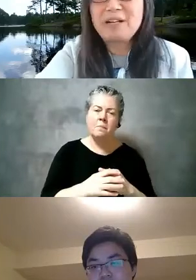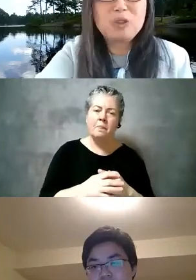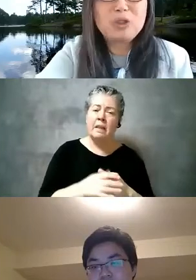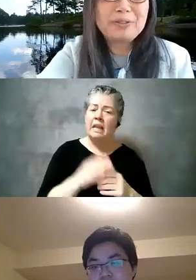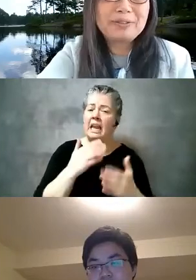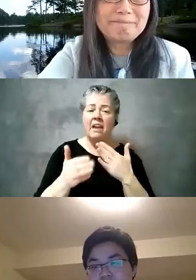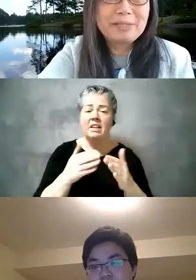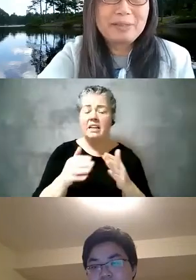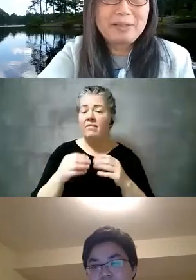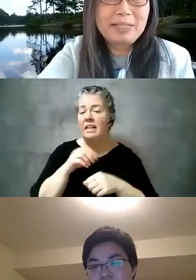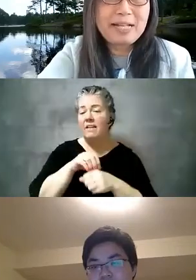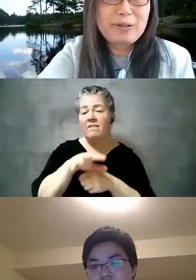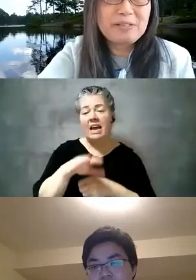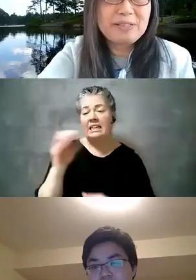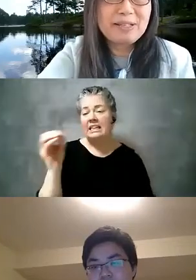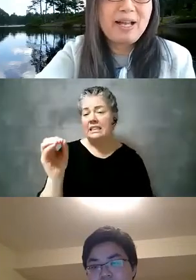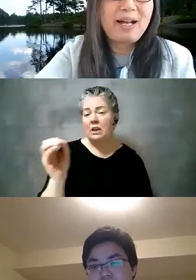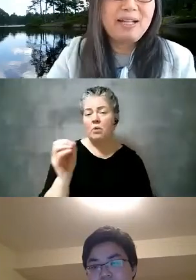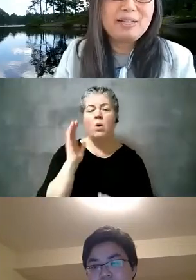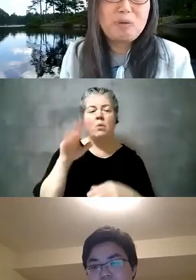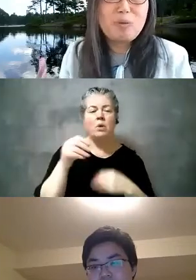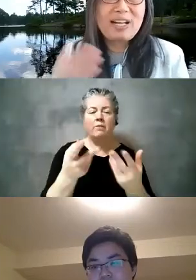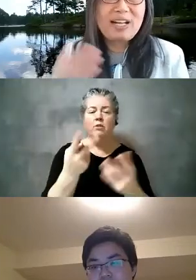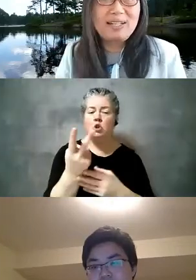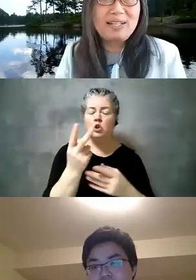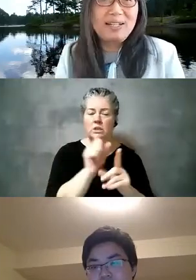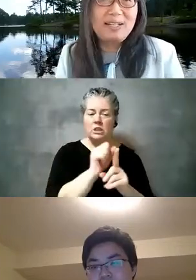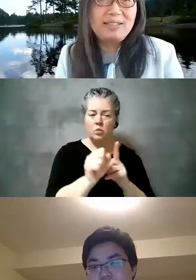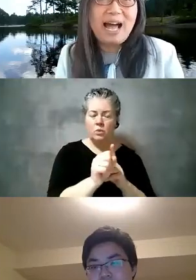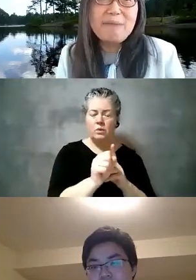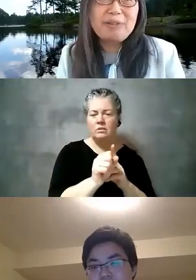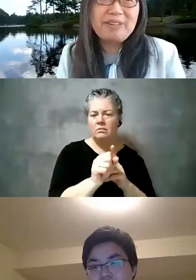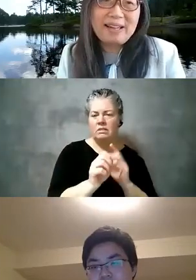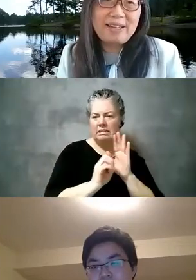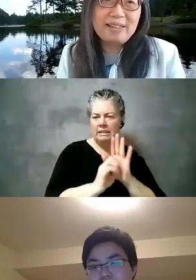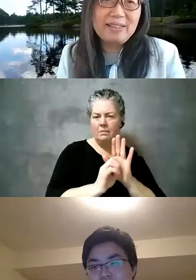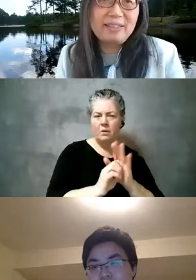you two scenarios. Number one, the